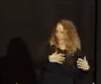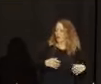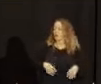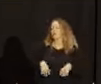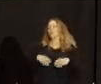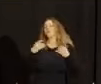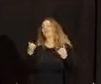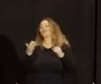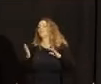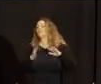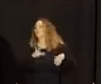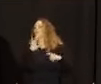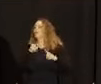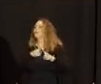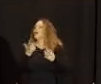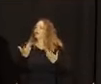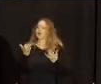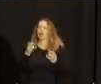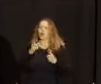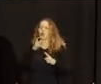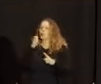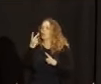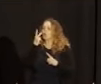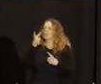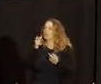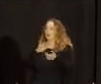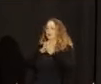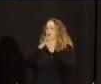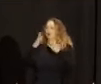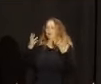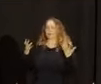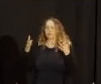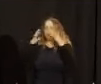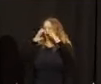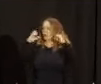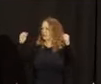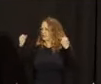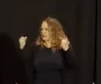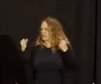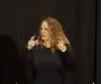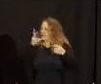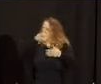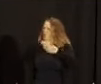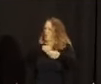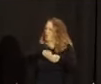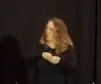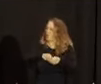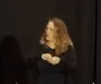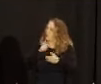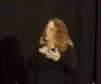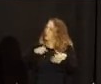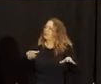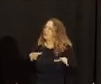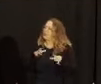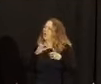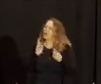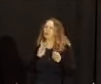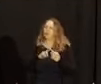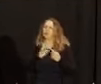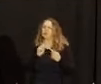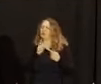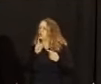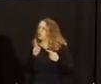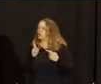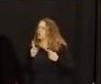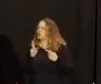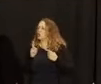bit about who you see needing to be present at the table, and what can be done to ensure that there